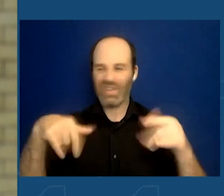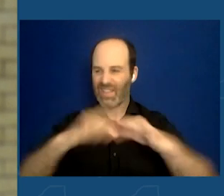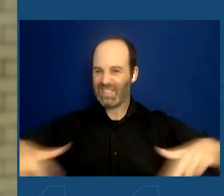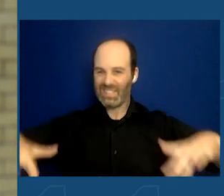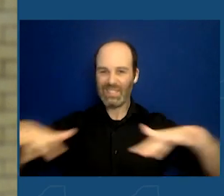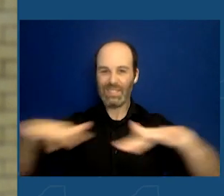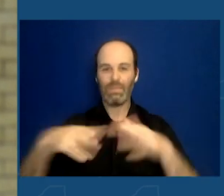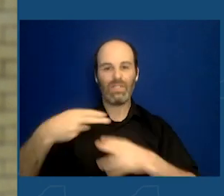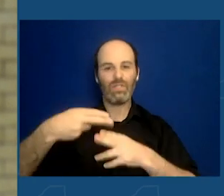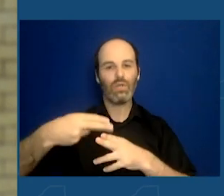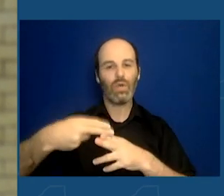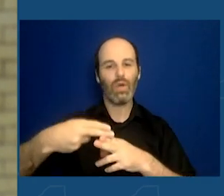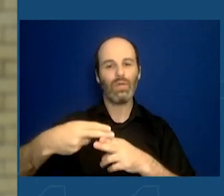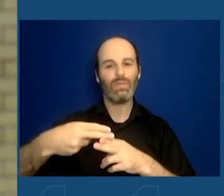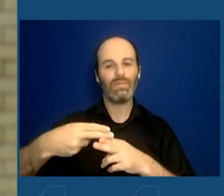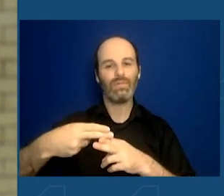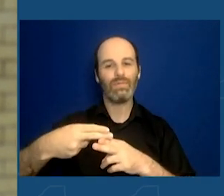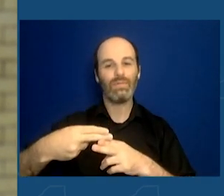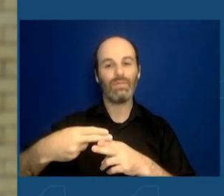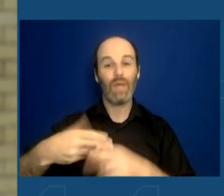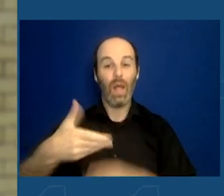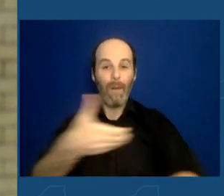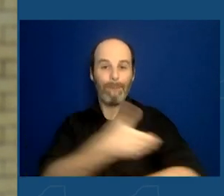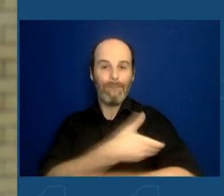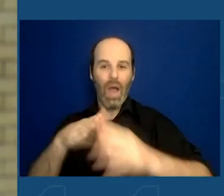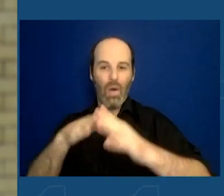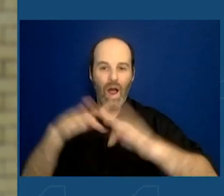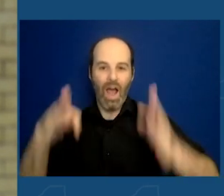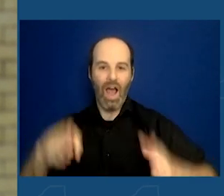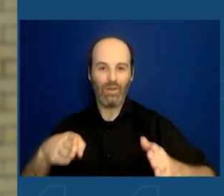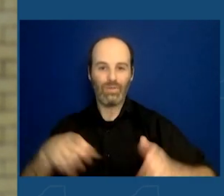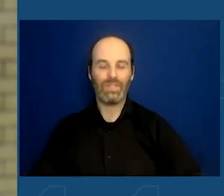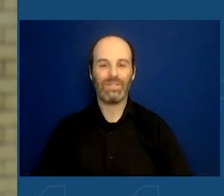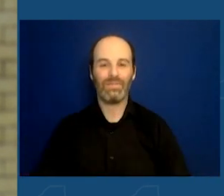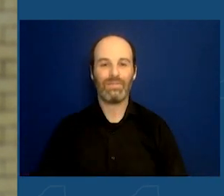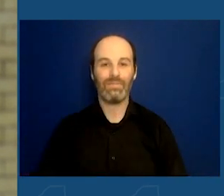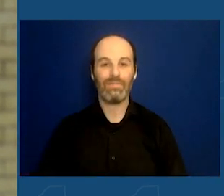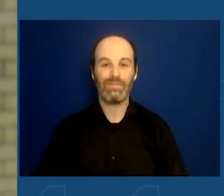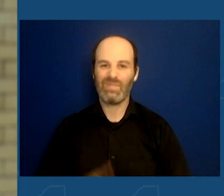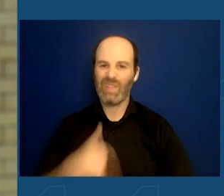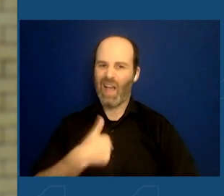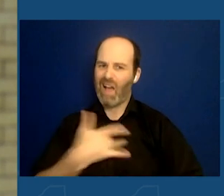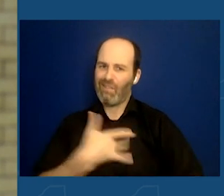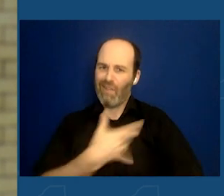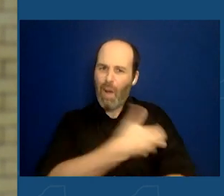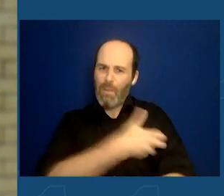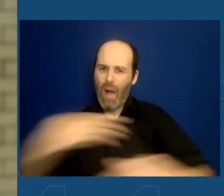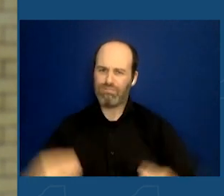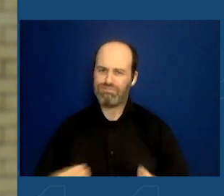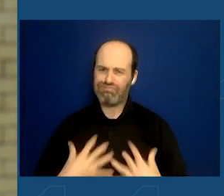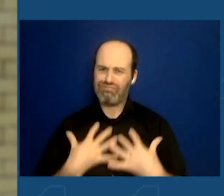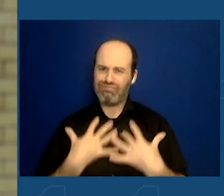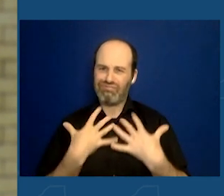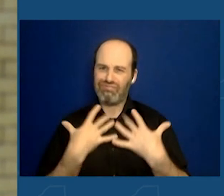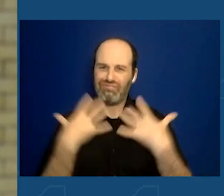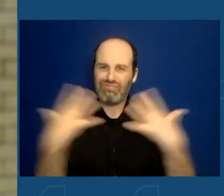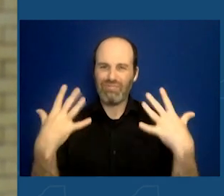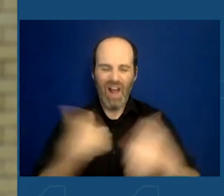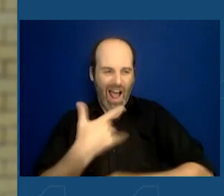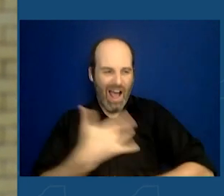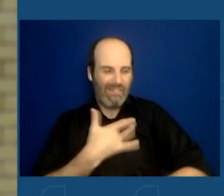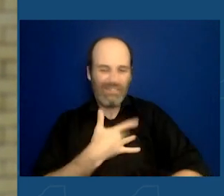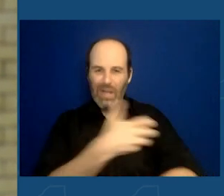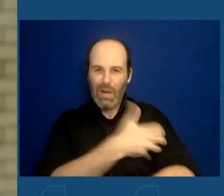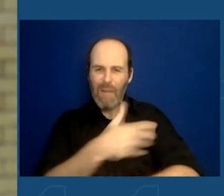called the Powerhouse. I feel the power. I feel the power and the